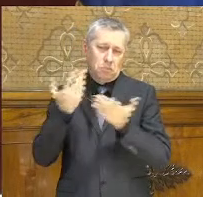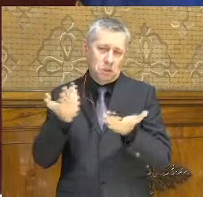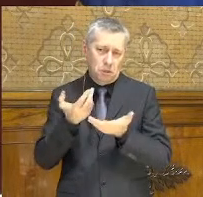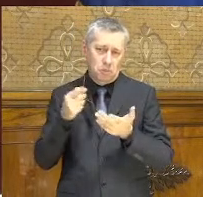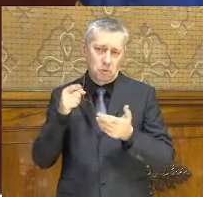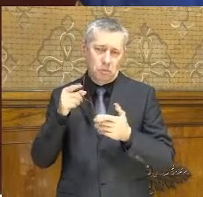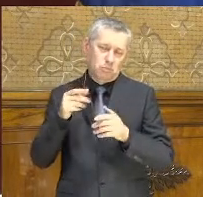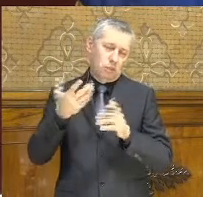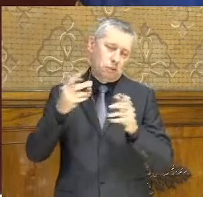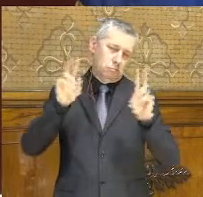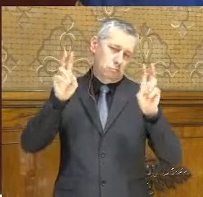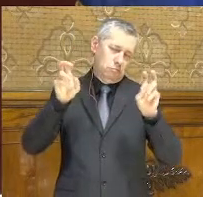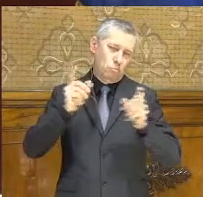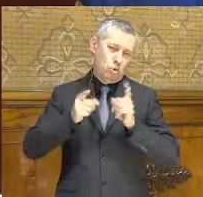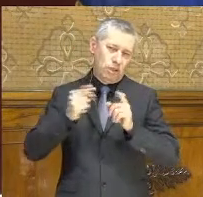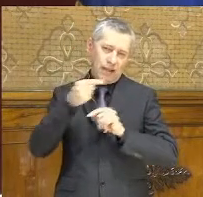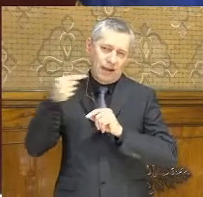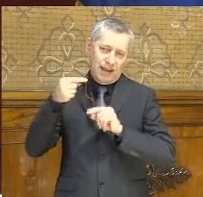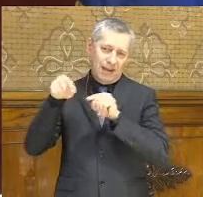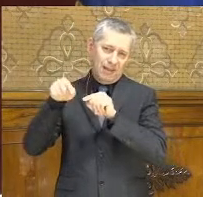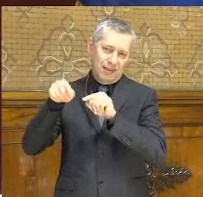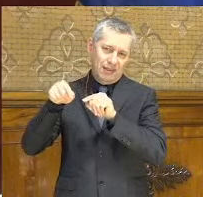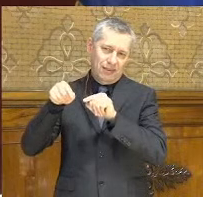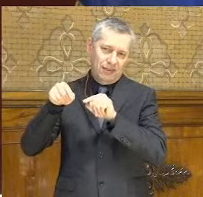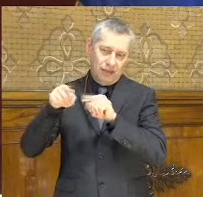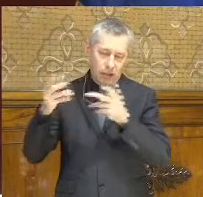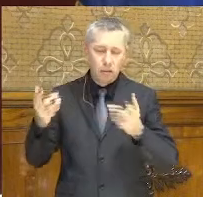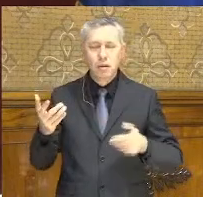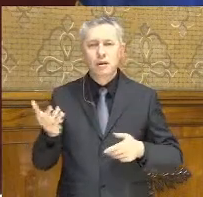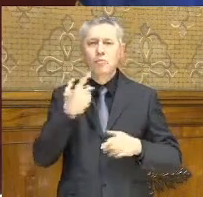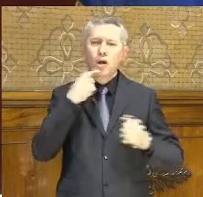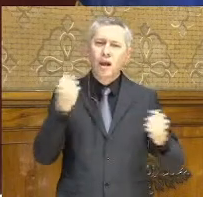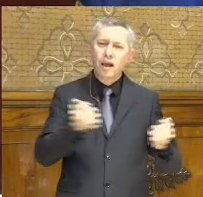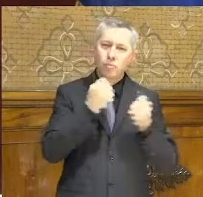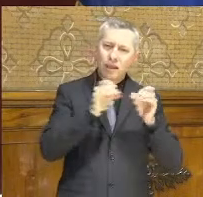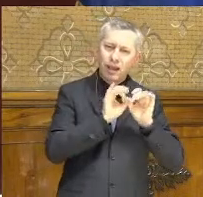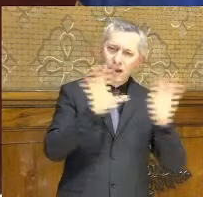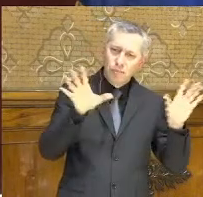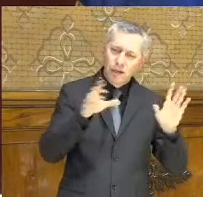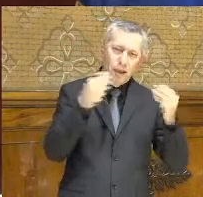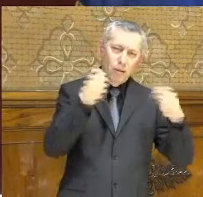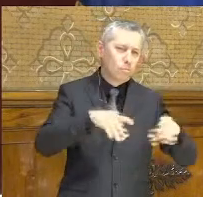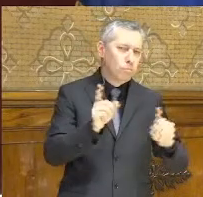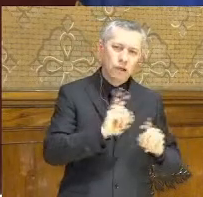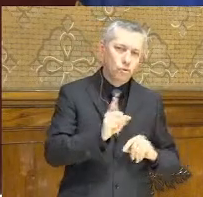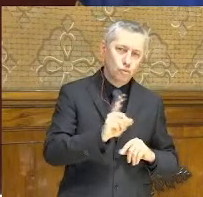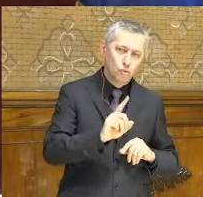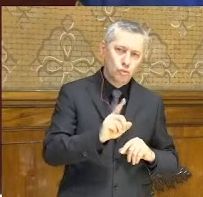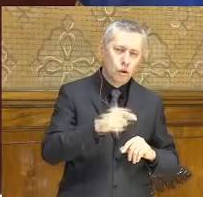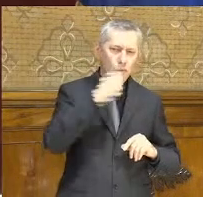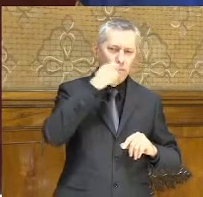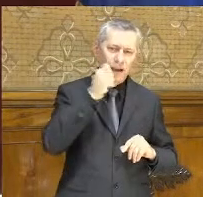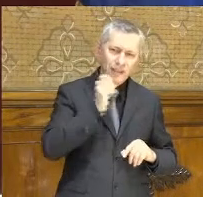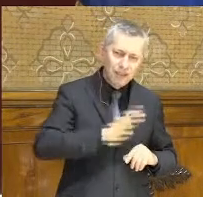long history of the chimes of freedom are not yet lost, but generations of Ukrainians,